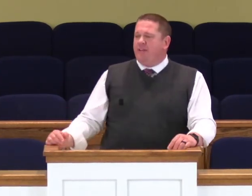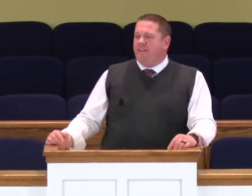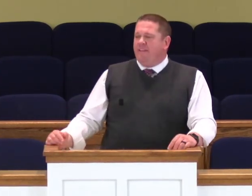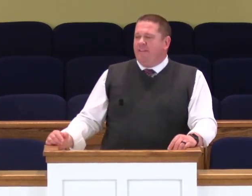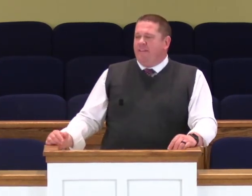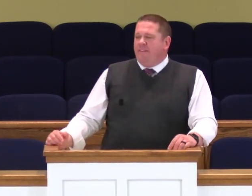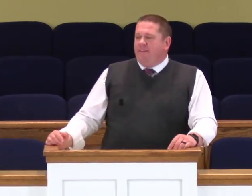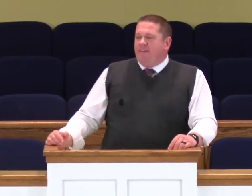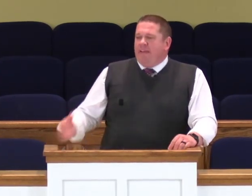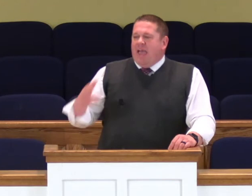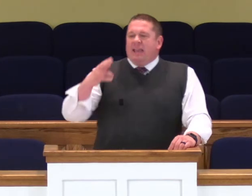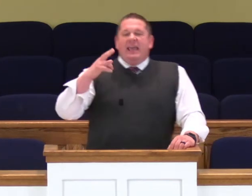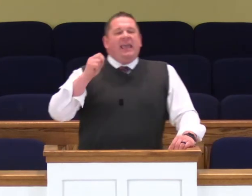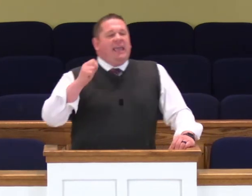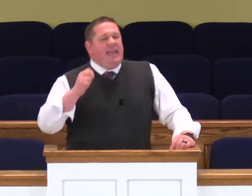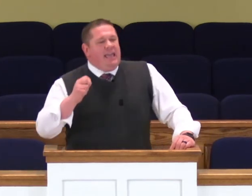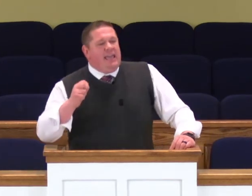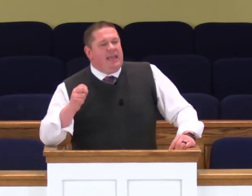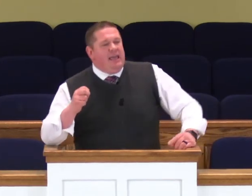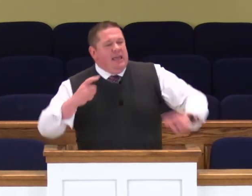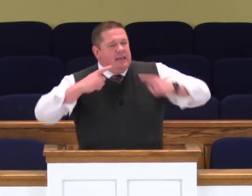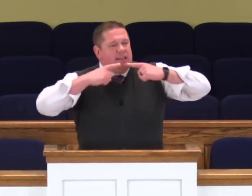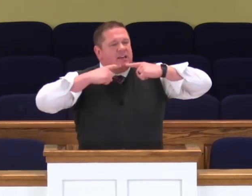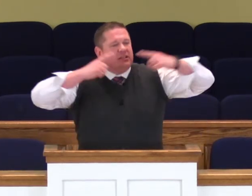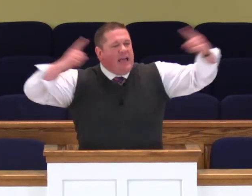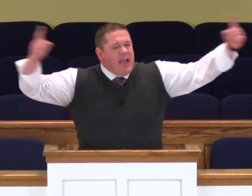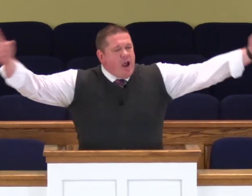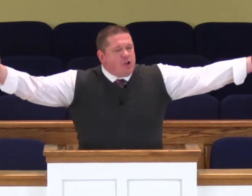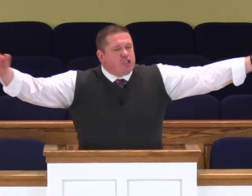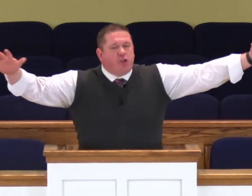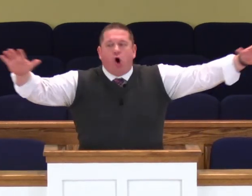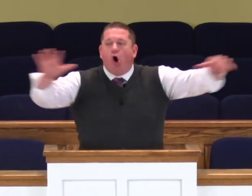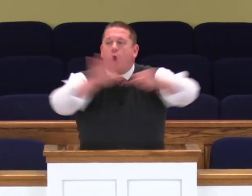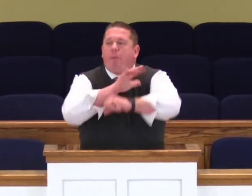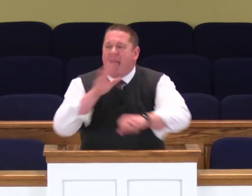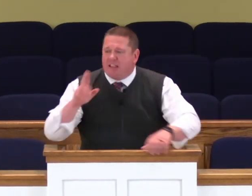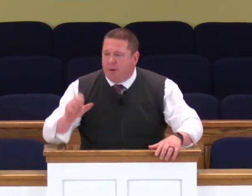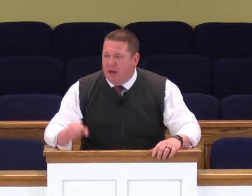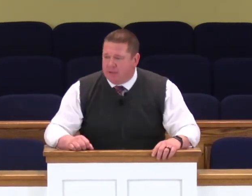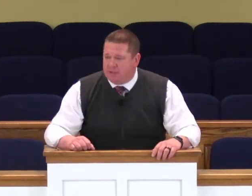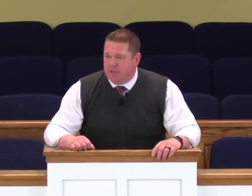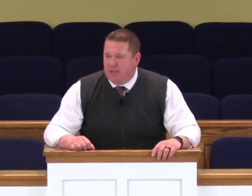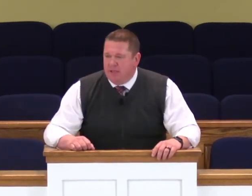morning. And he declares to the whole